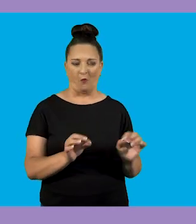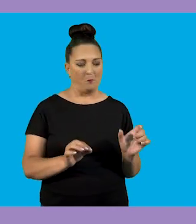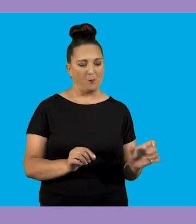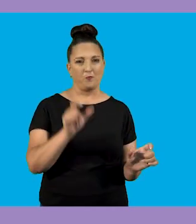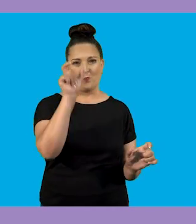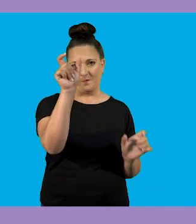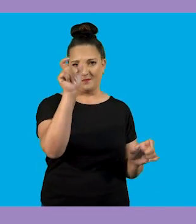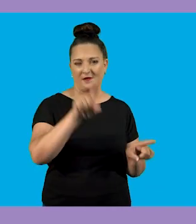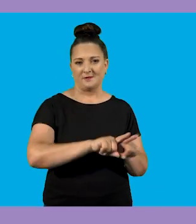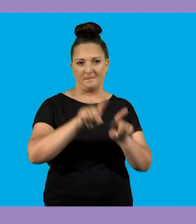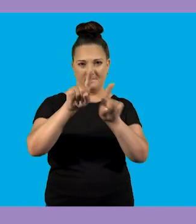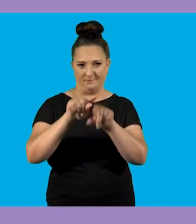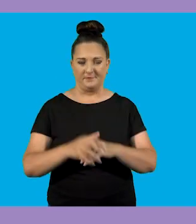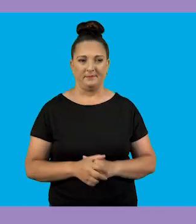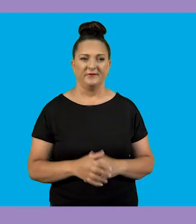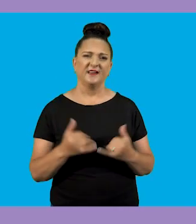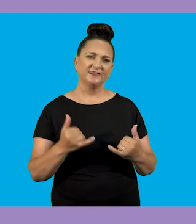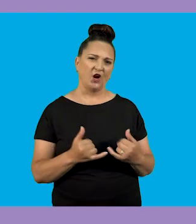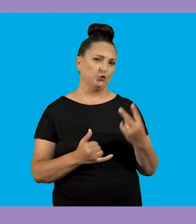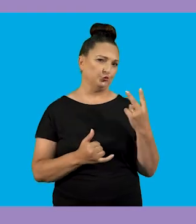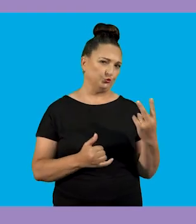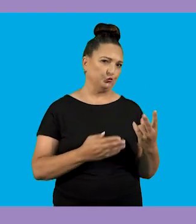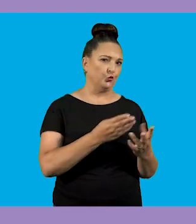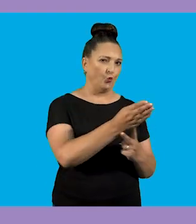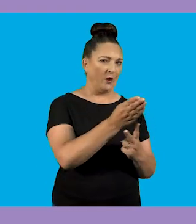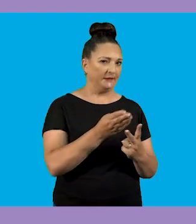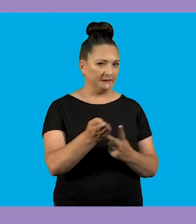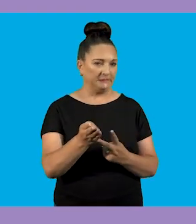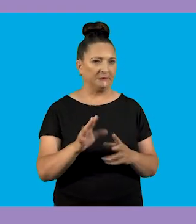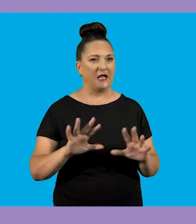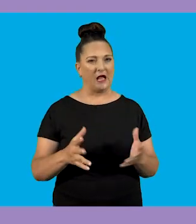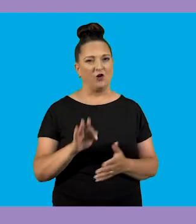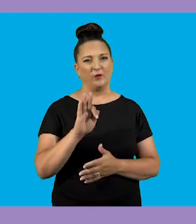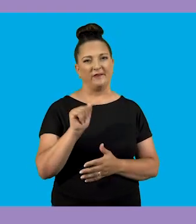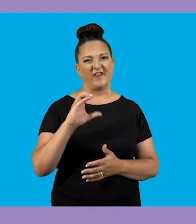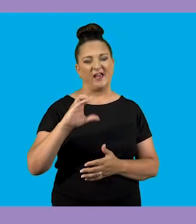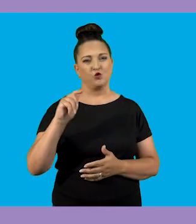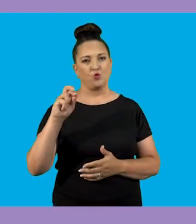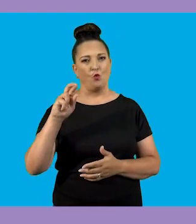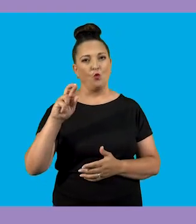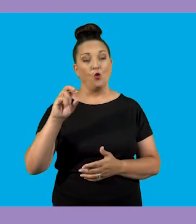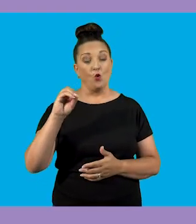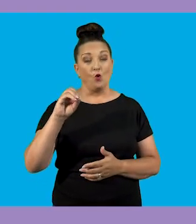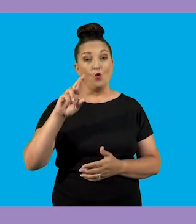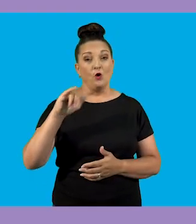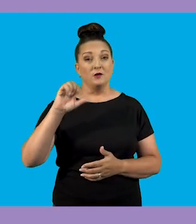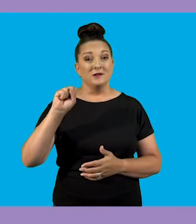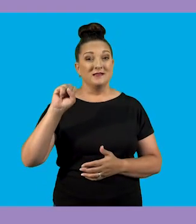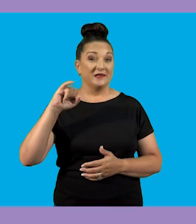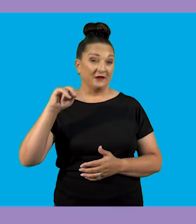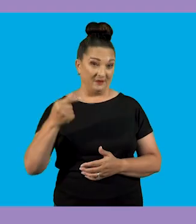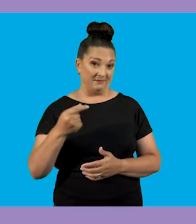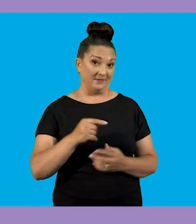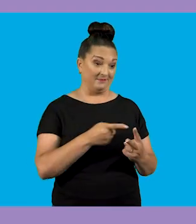go on to those two methods that I spoke about for factorizing these trinomials. So factorizing trinomials method